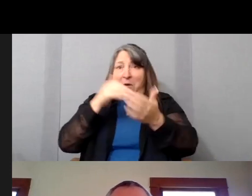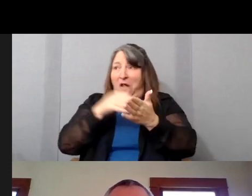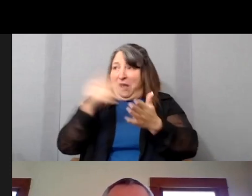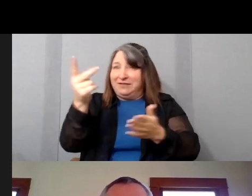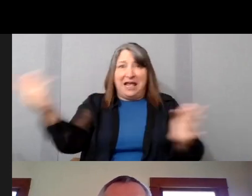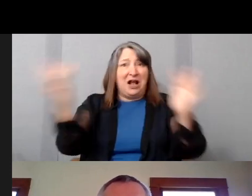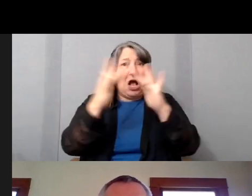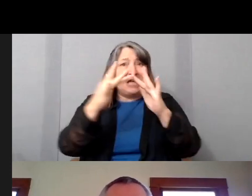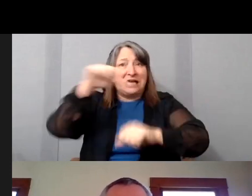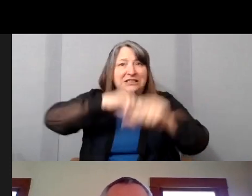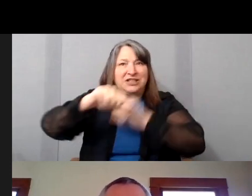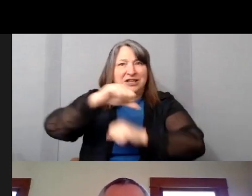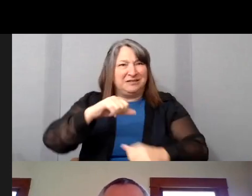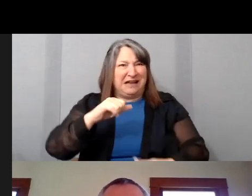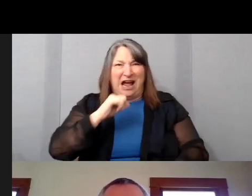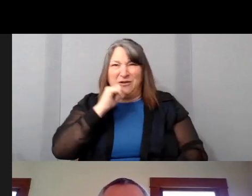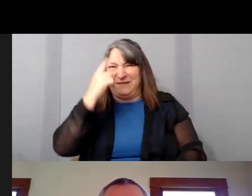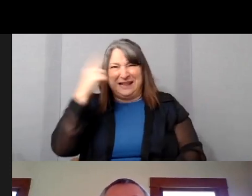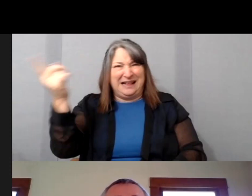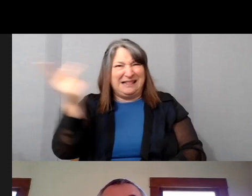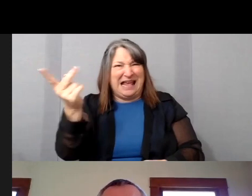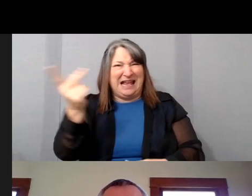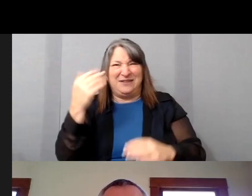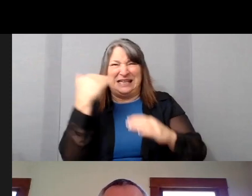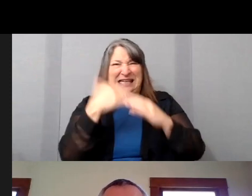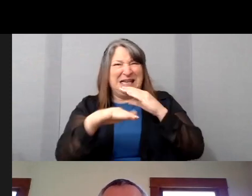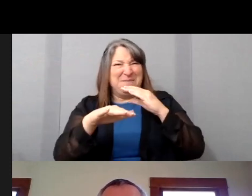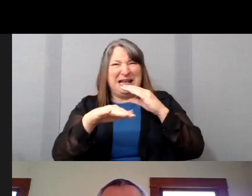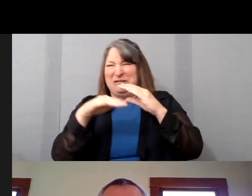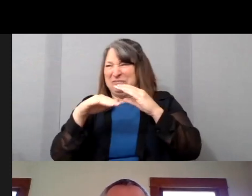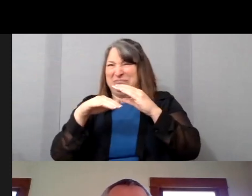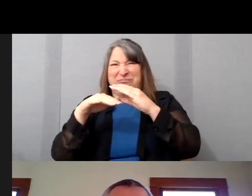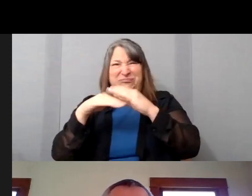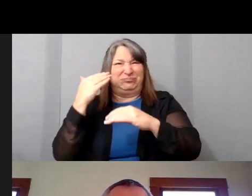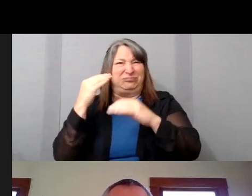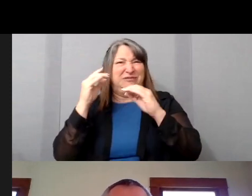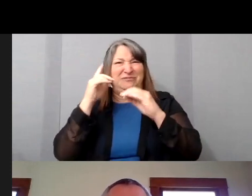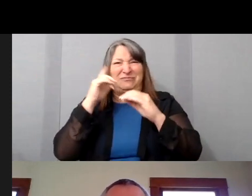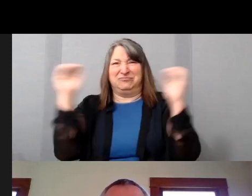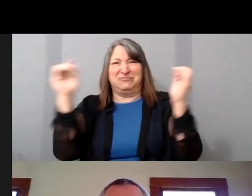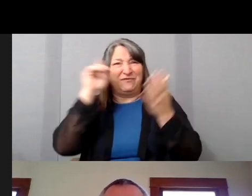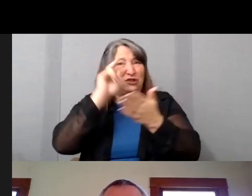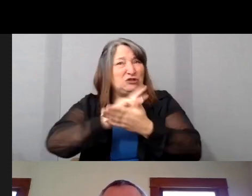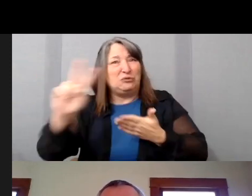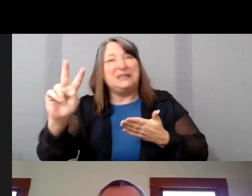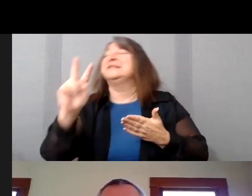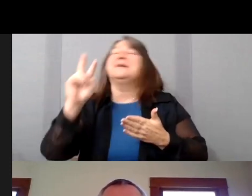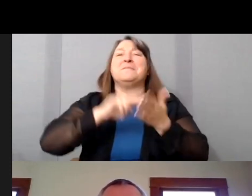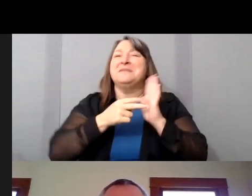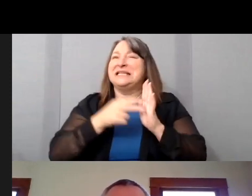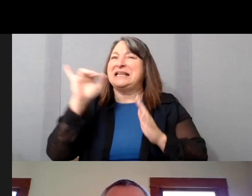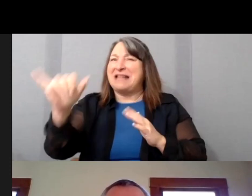these two have even sent each other an email for 2 weeks, that's a relationship that's probably in some trouble, right? There